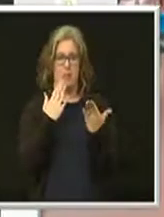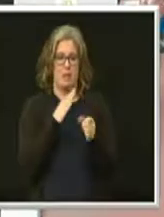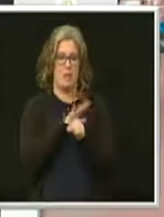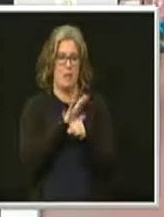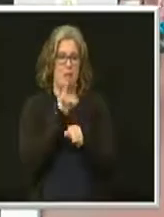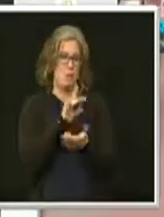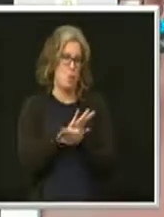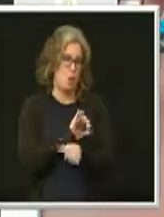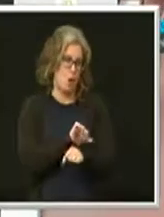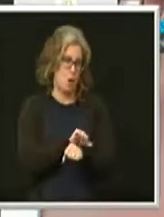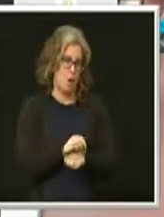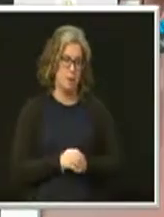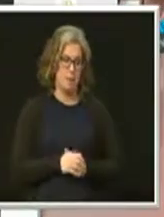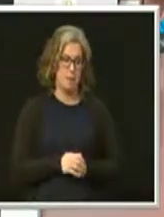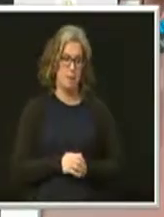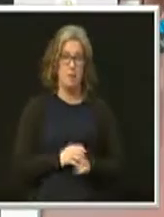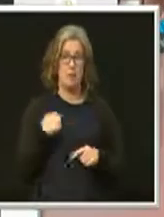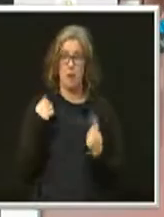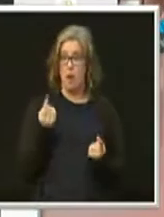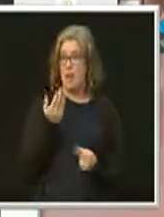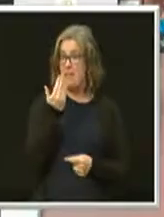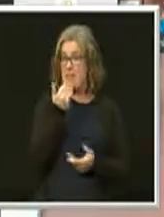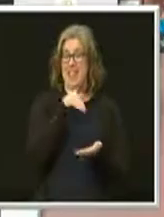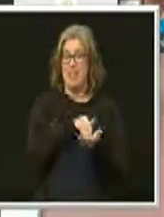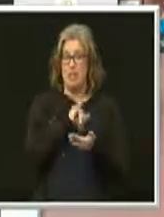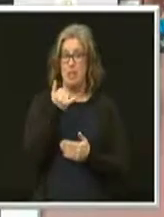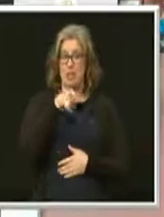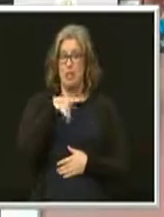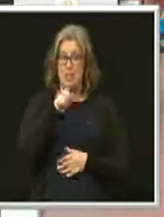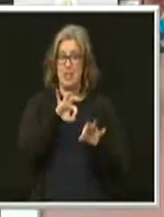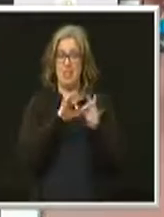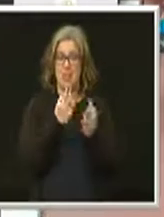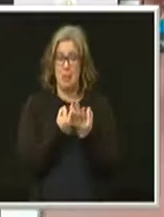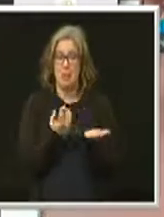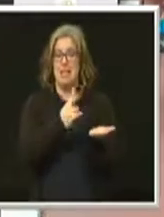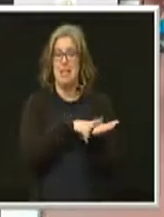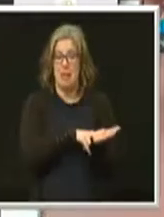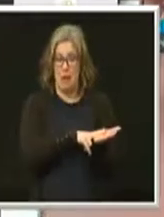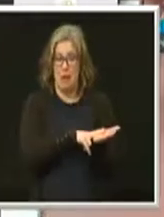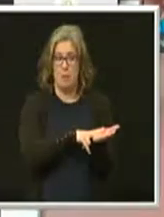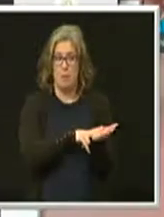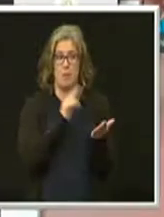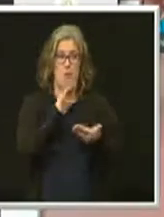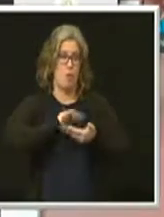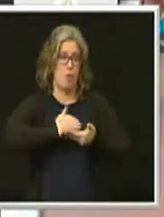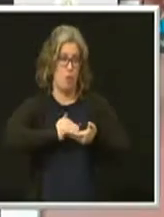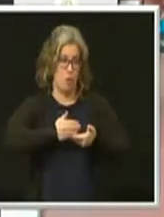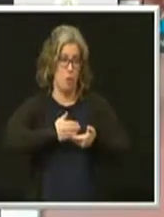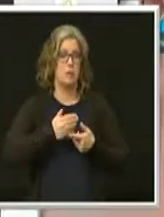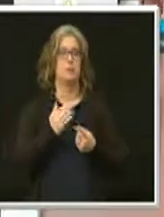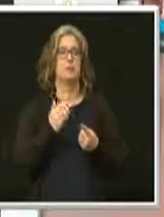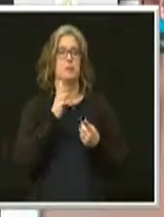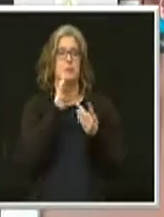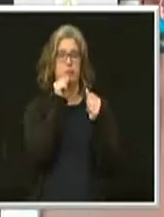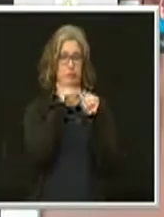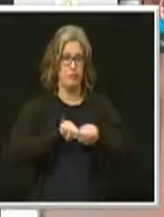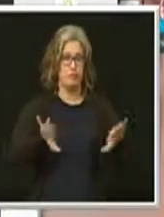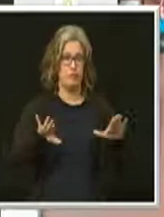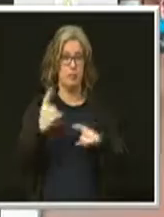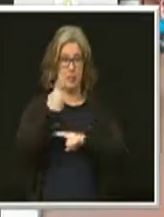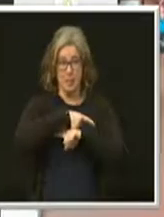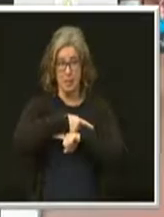for schoolwork. So far, 15,000 JCPS families have signed up for the Chromebooks. They're going to be mailed out